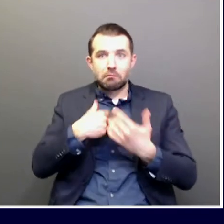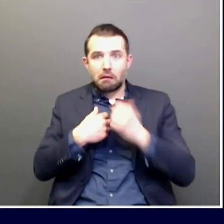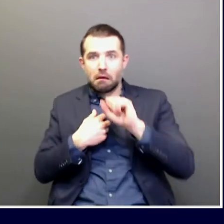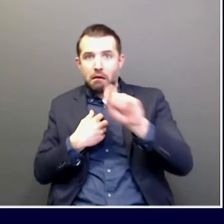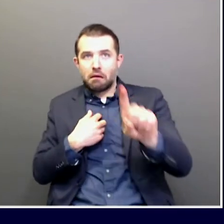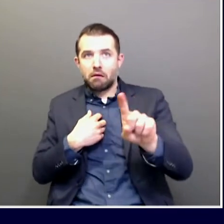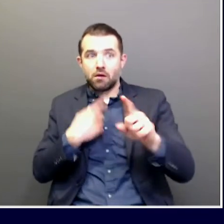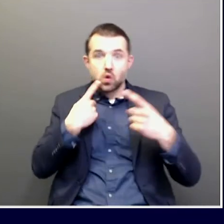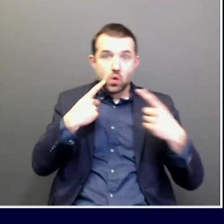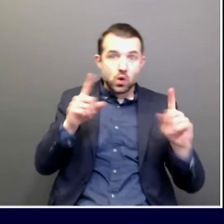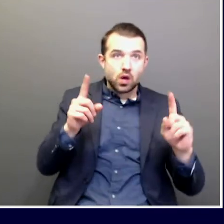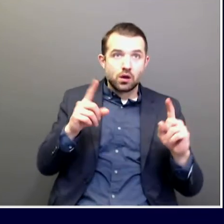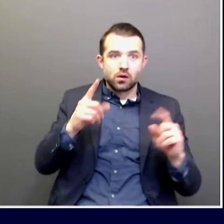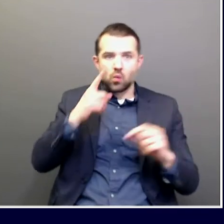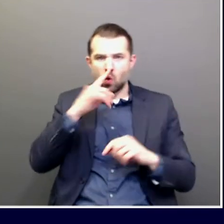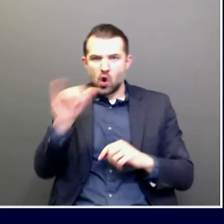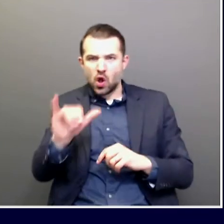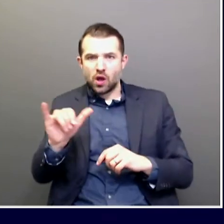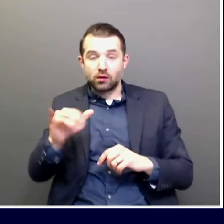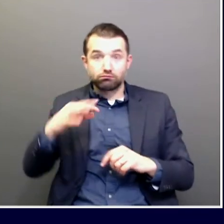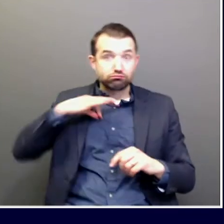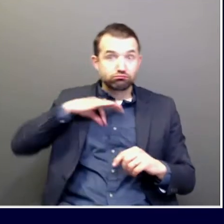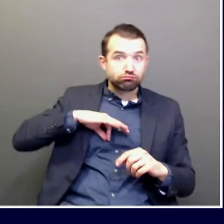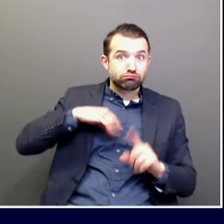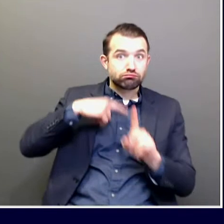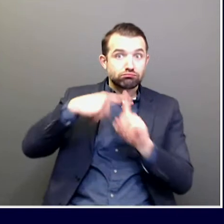don't want to suggest that there's a predetermined outcome in mind.